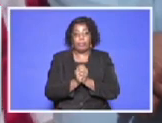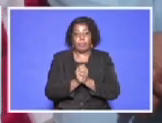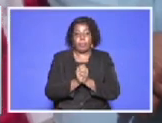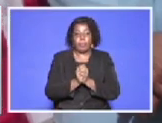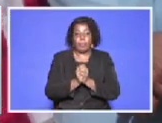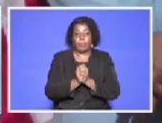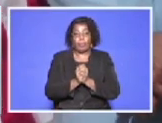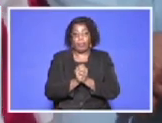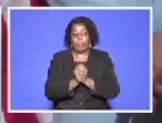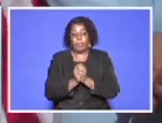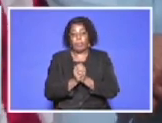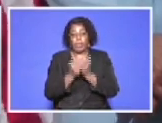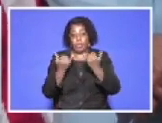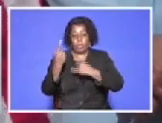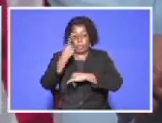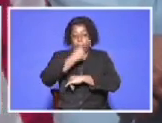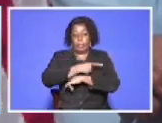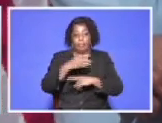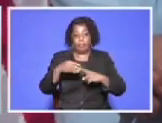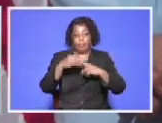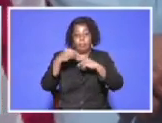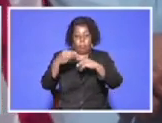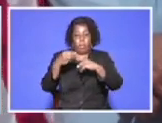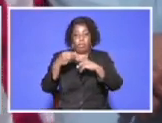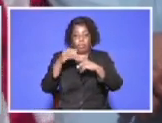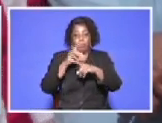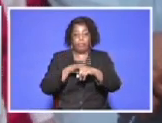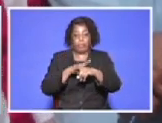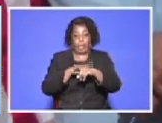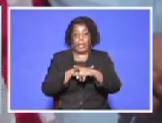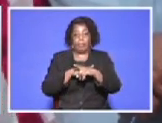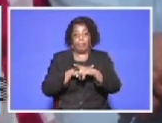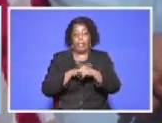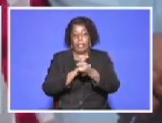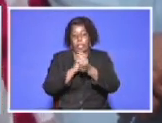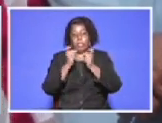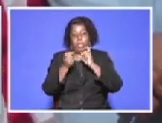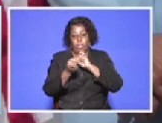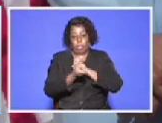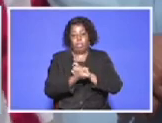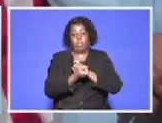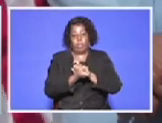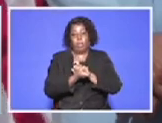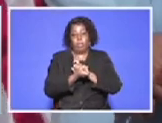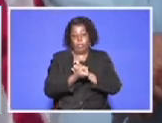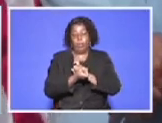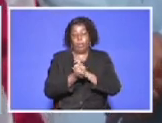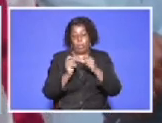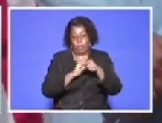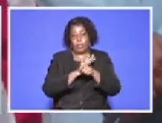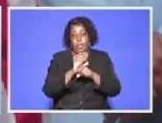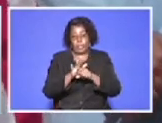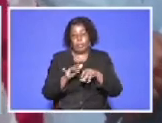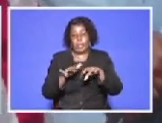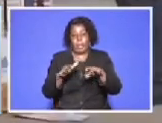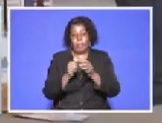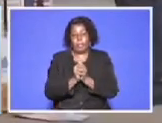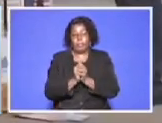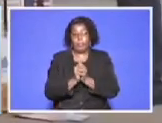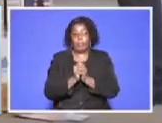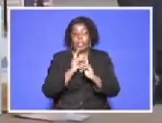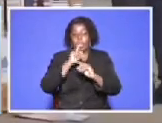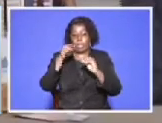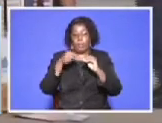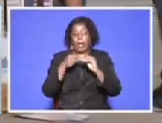significant moment and turning point in the COVID-19's pandemic. The Prime Minister calling the recent Pfizer donation